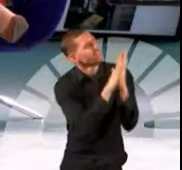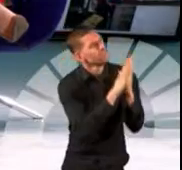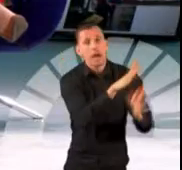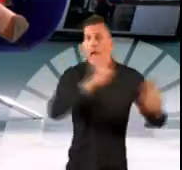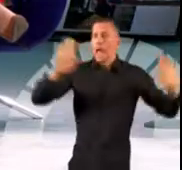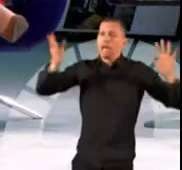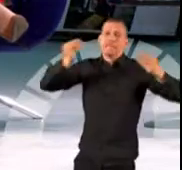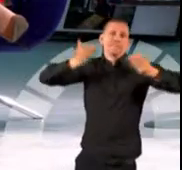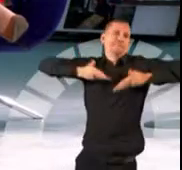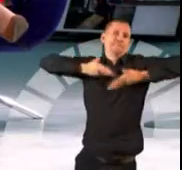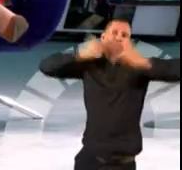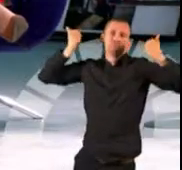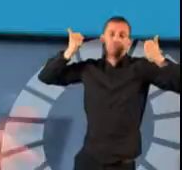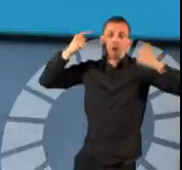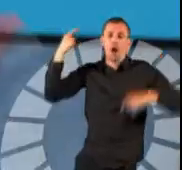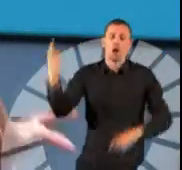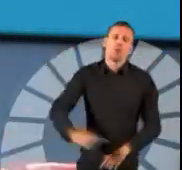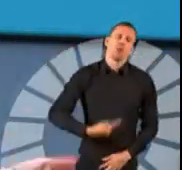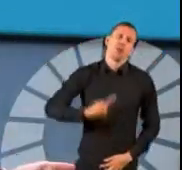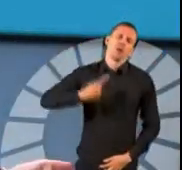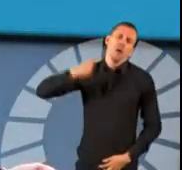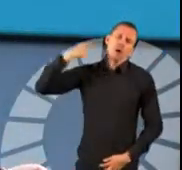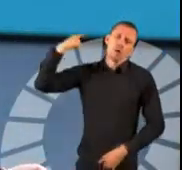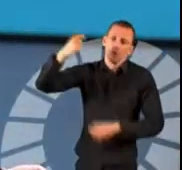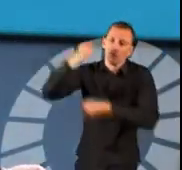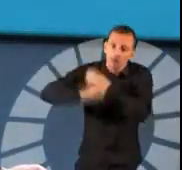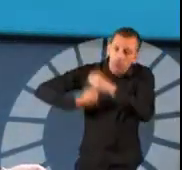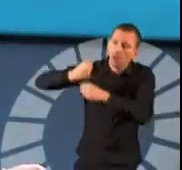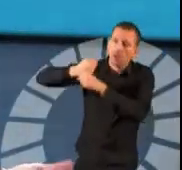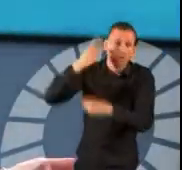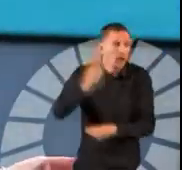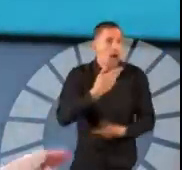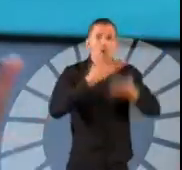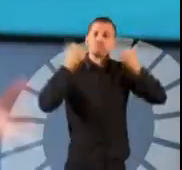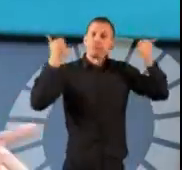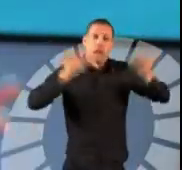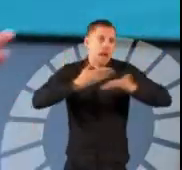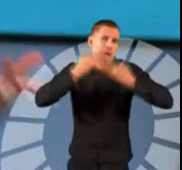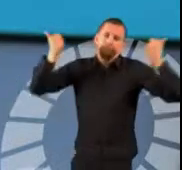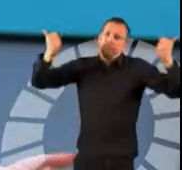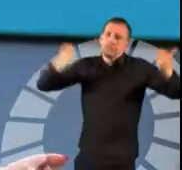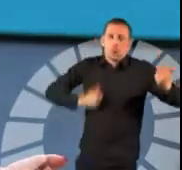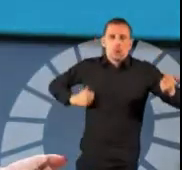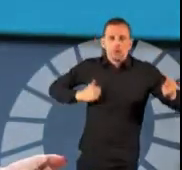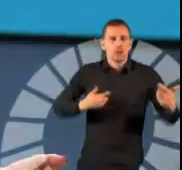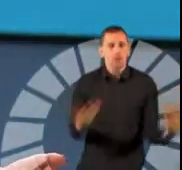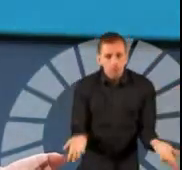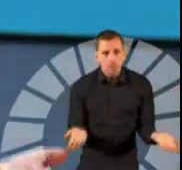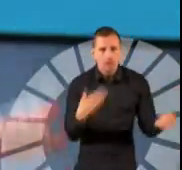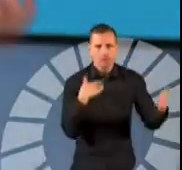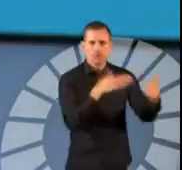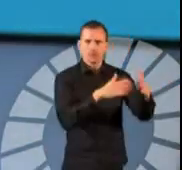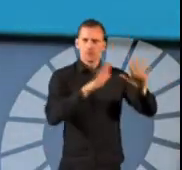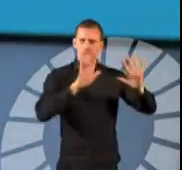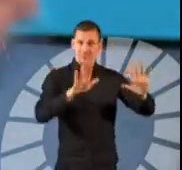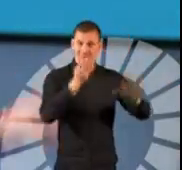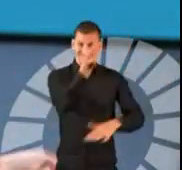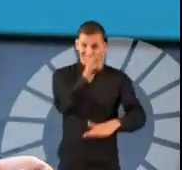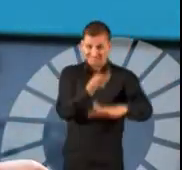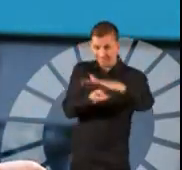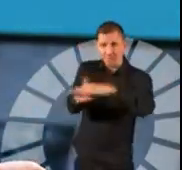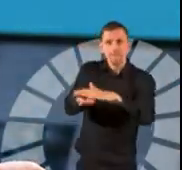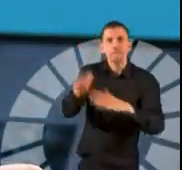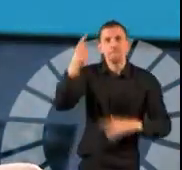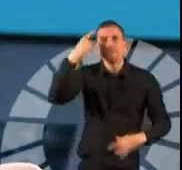up fossil fuel to destroy the planet? Why is it that when there is